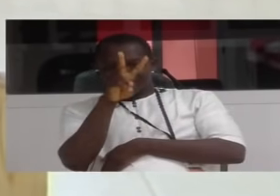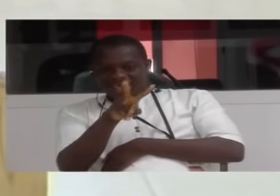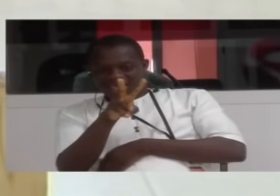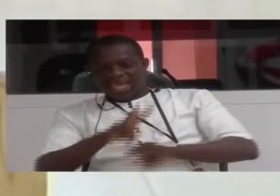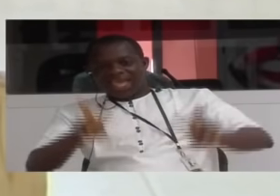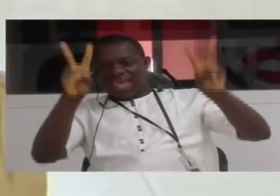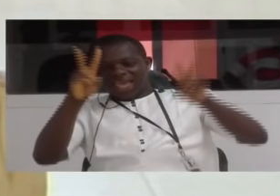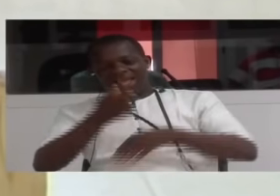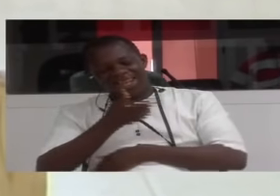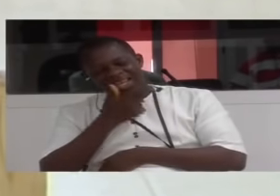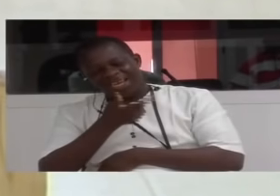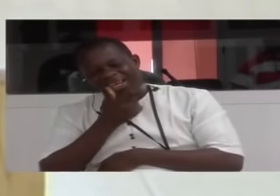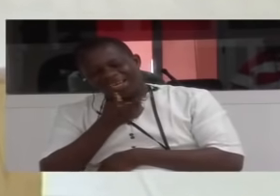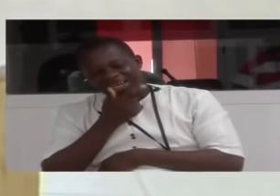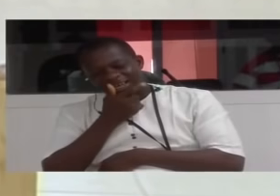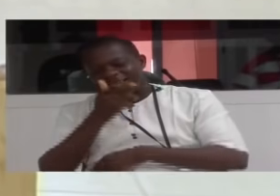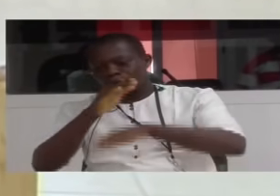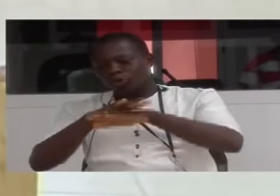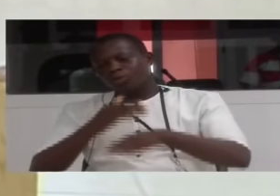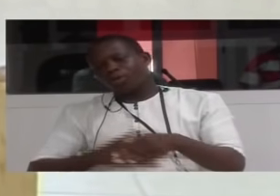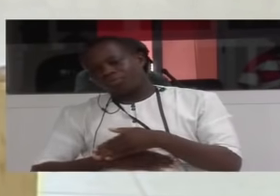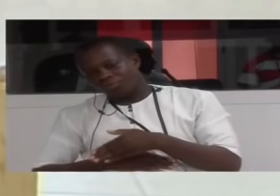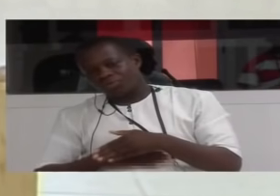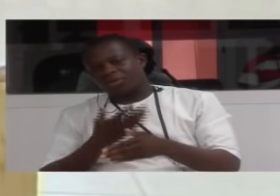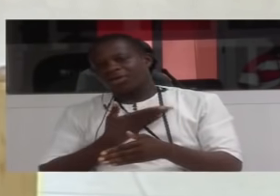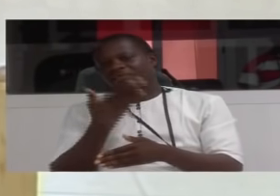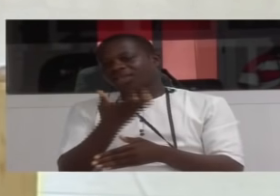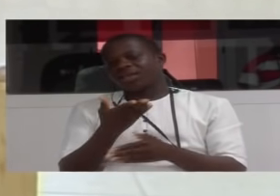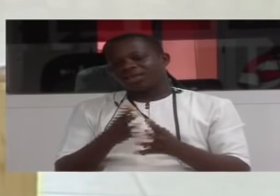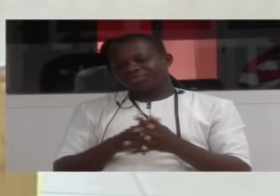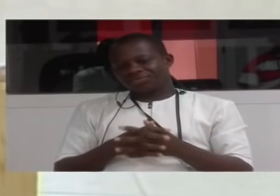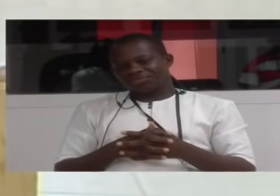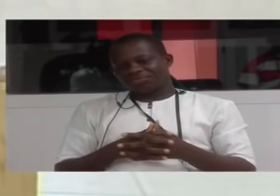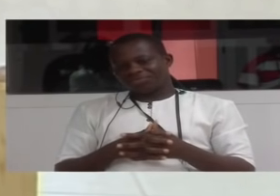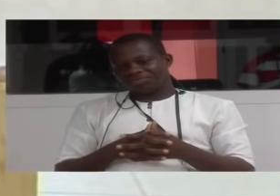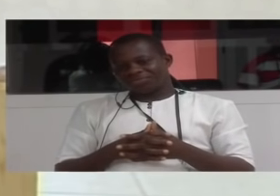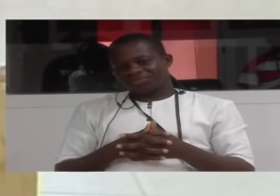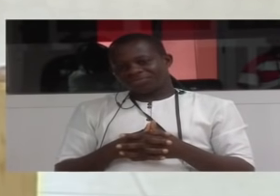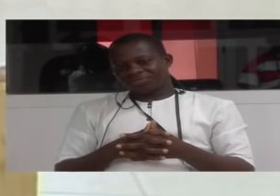mure beditie birambi. I saw Yaya Jame laughed until he held his